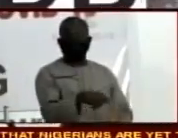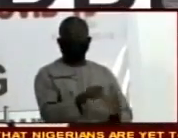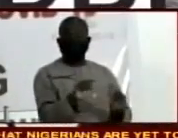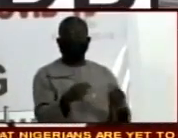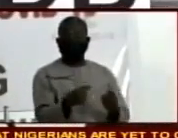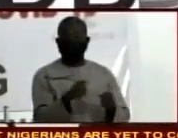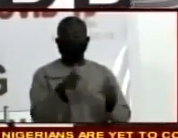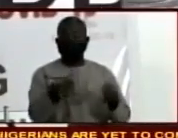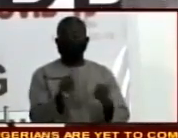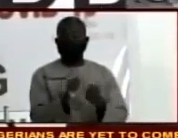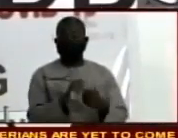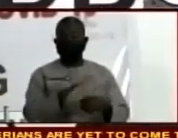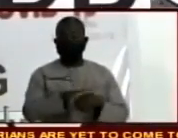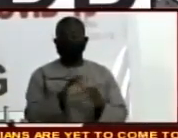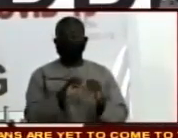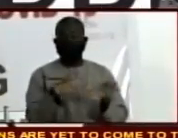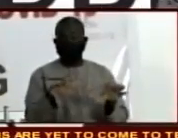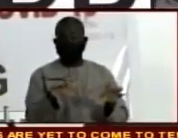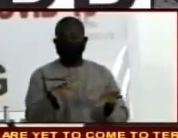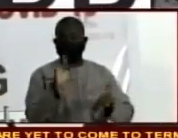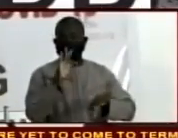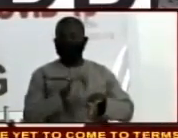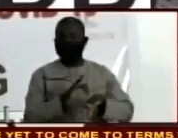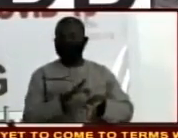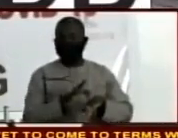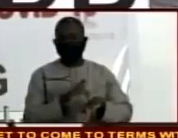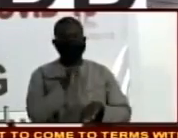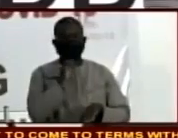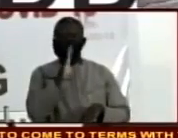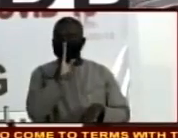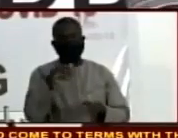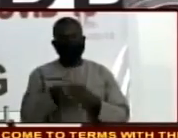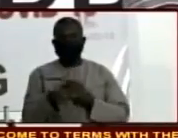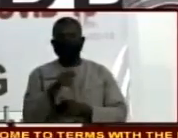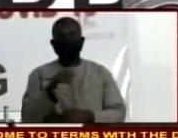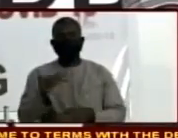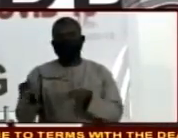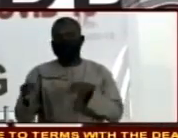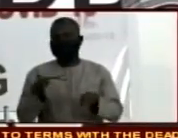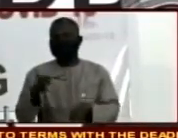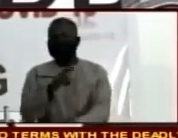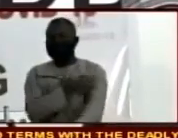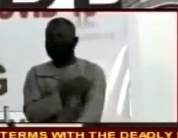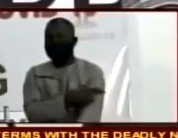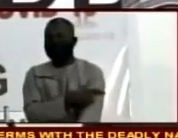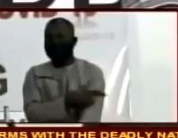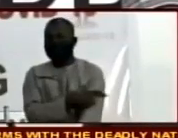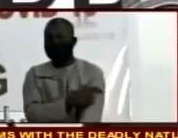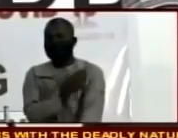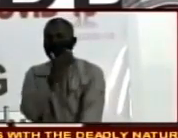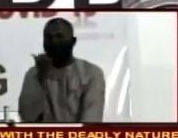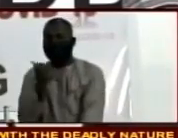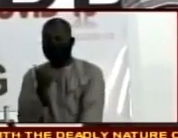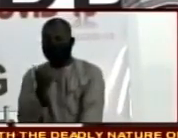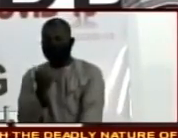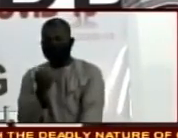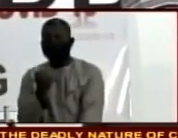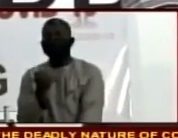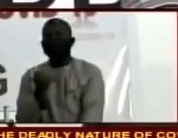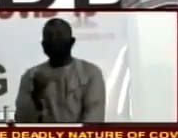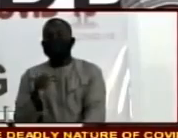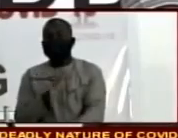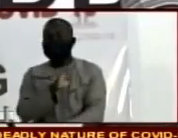COVID infection should not be placed in a hospital environment. They are better off being placed in a non-hospital environment,